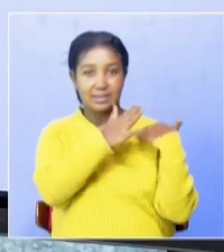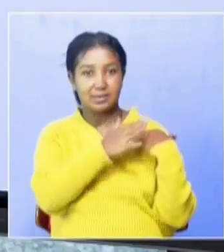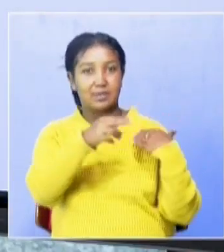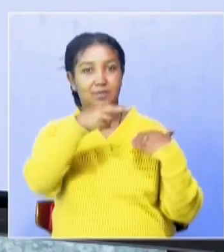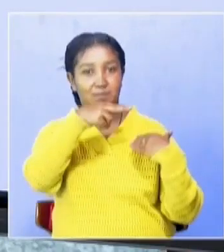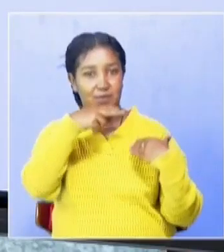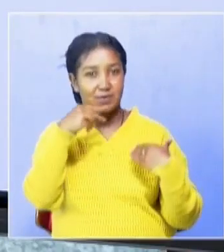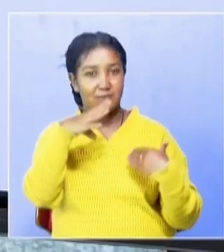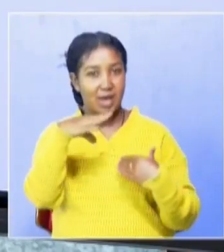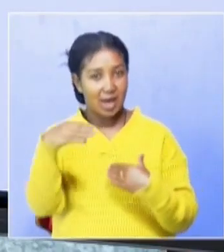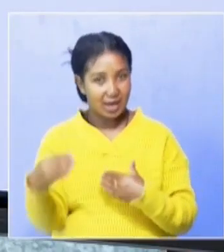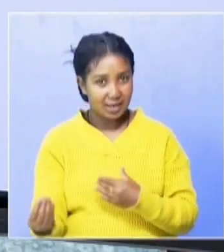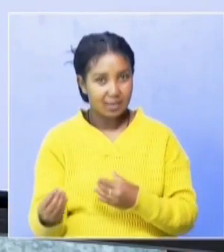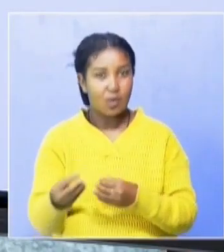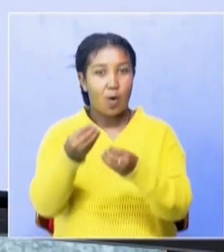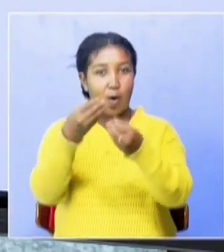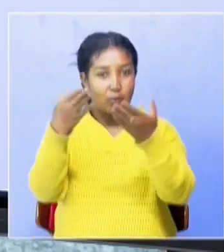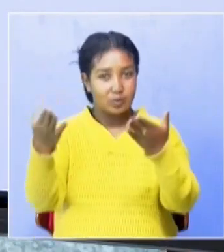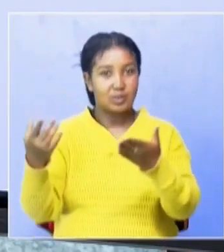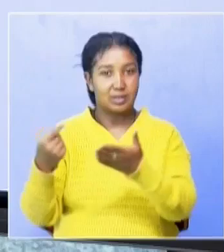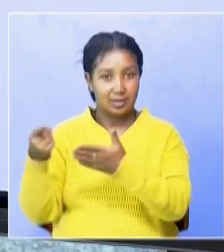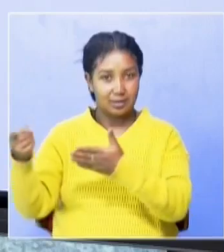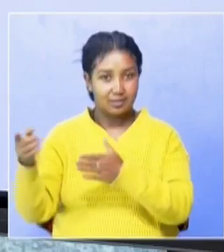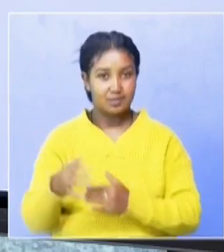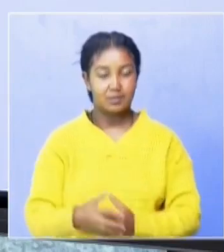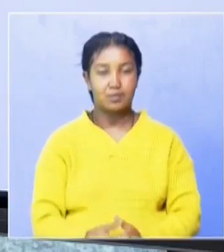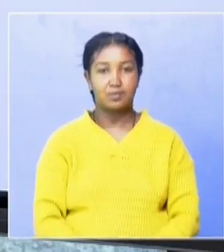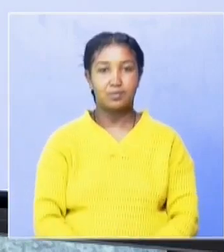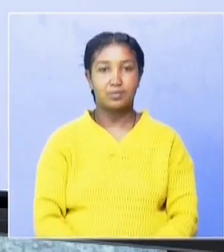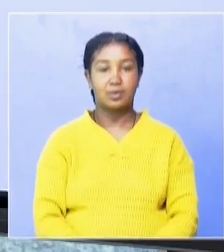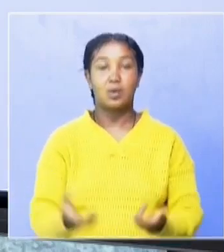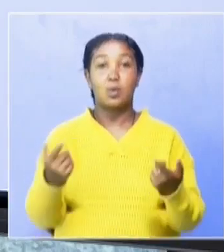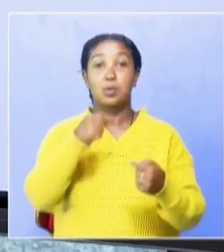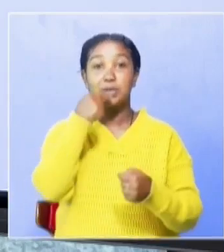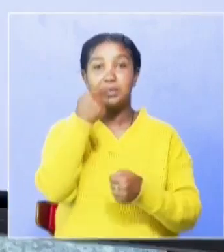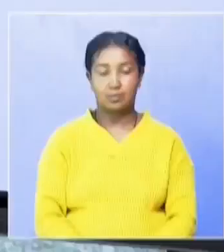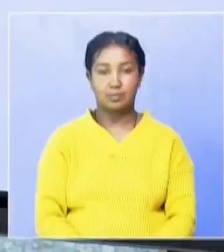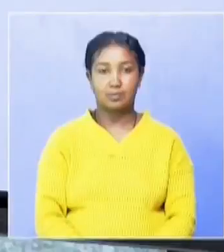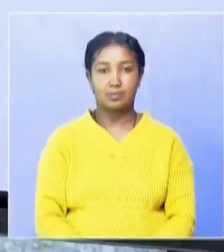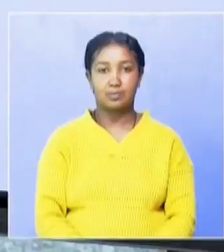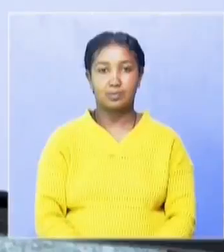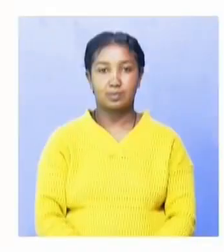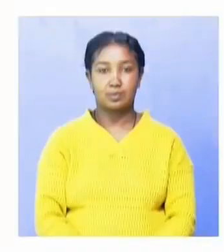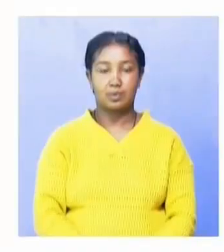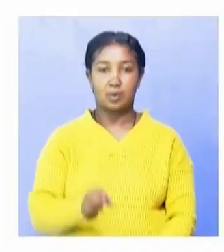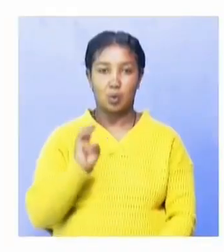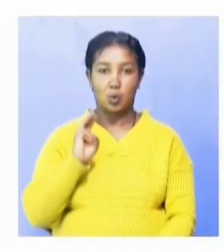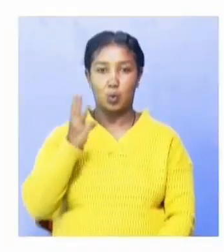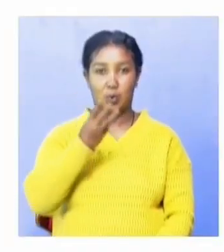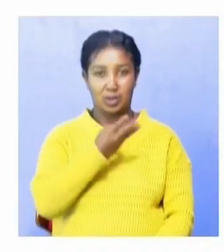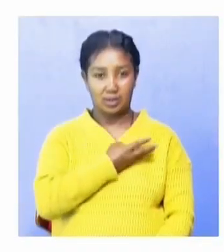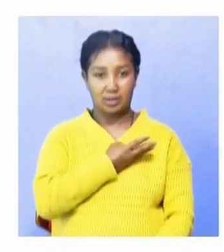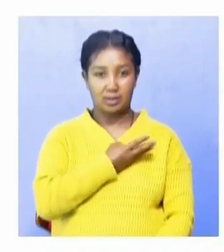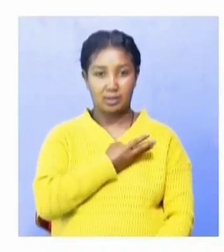verb, and object here. When we say we,